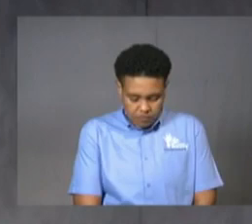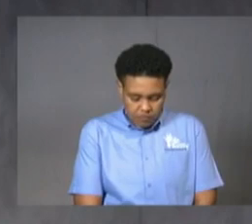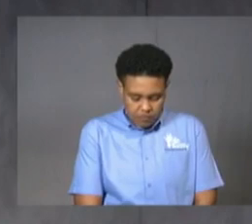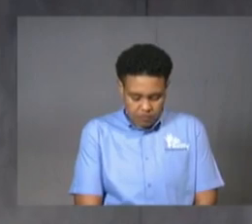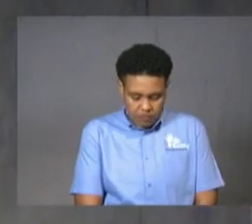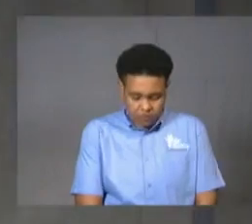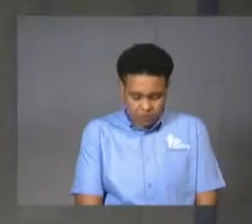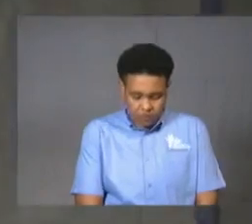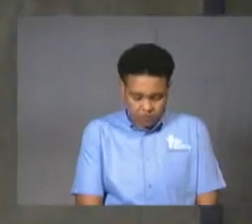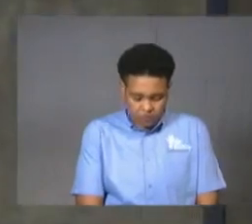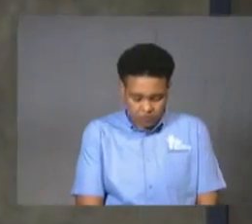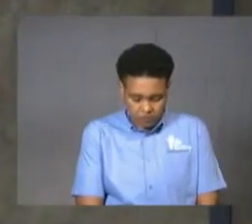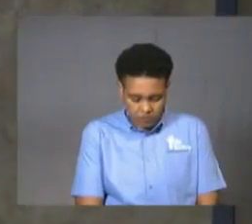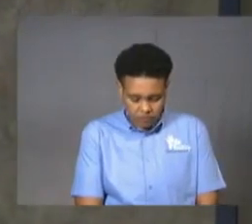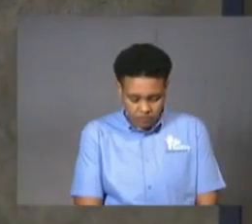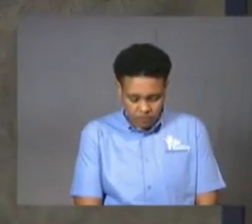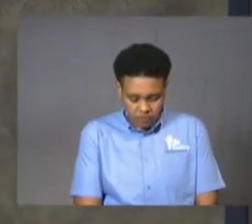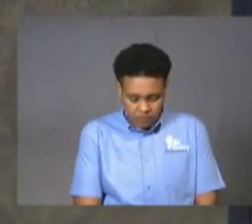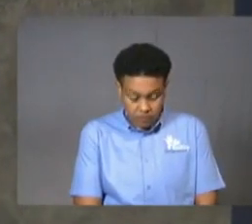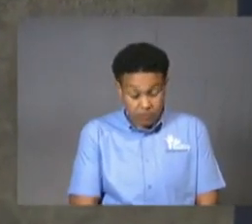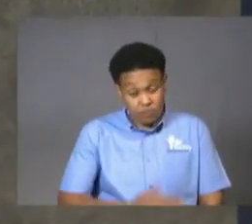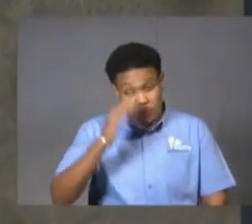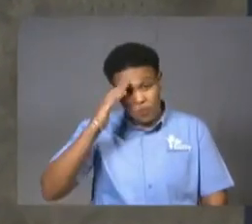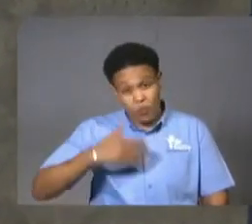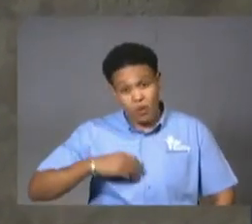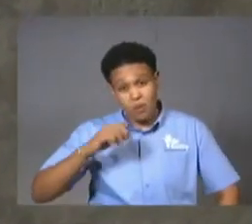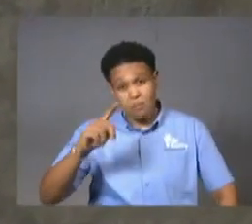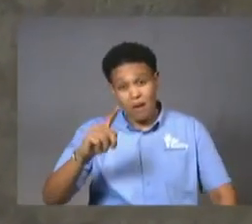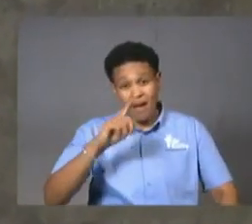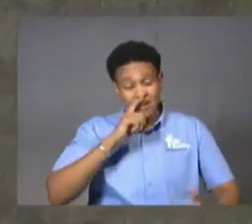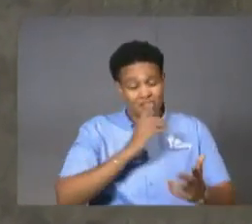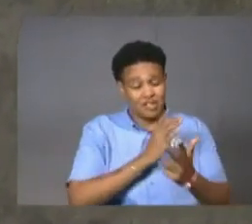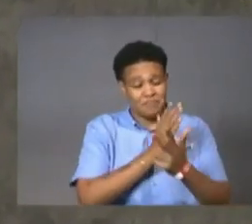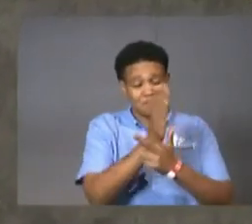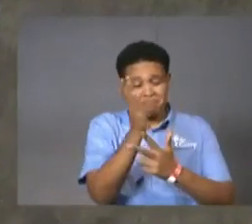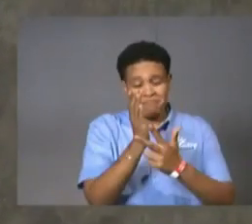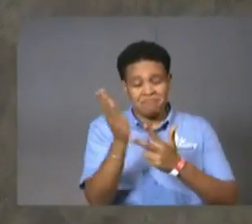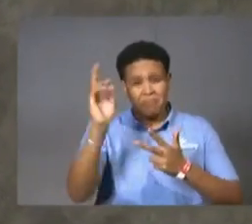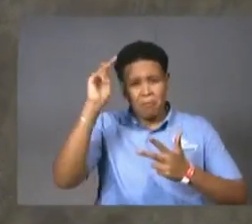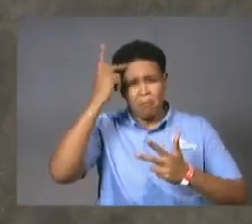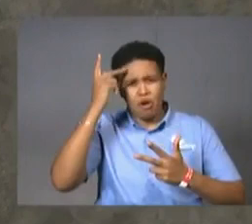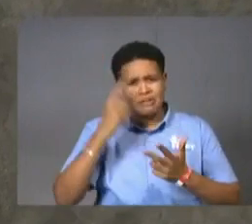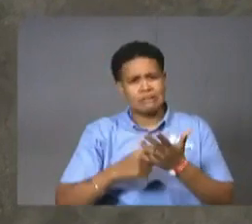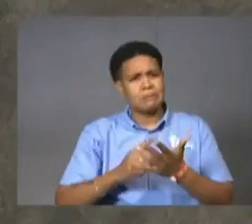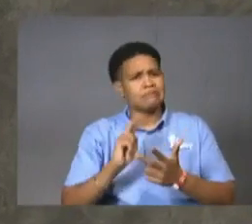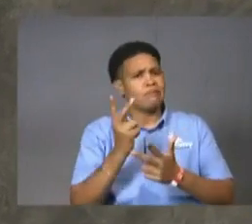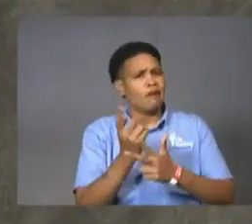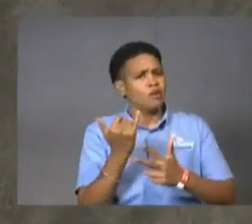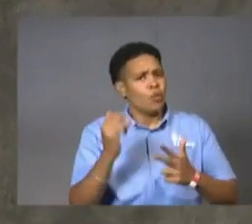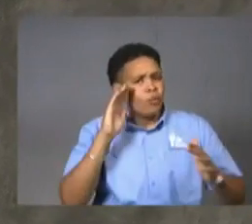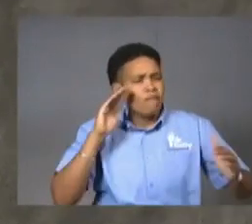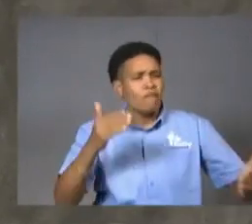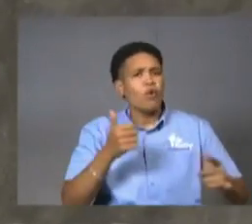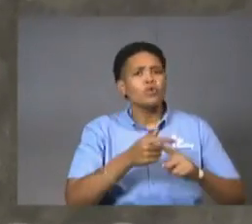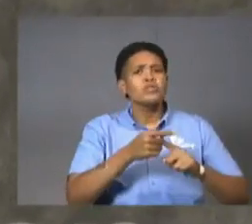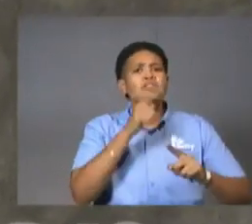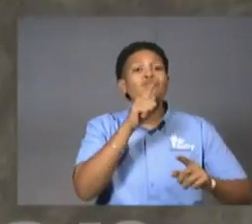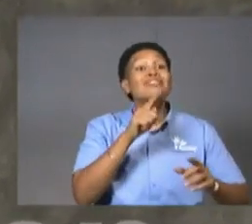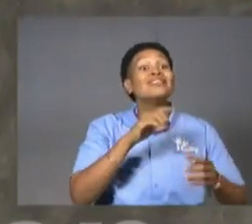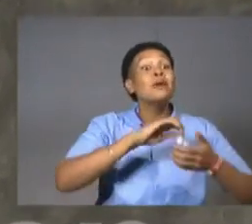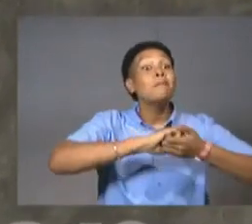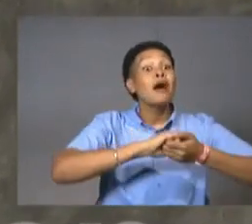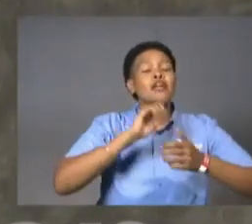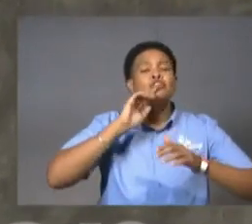Welcome back to the second in a series of 3 political debates being facilitated by the Jamaica Debates Commission, a partnership of the Jamaica Chamber of